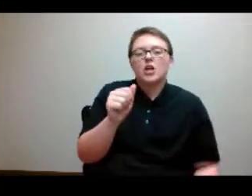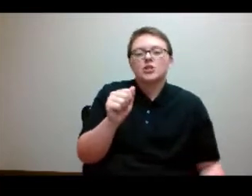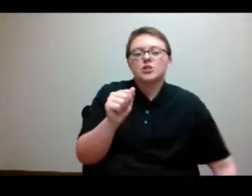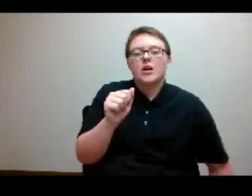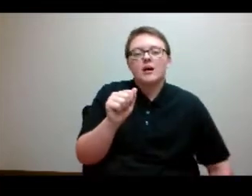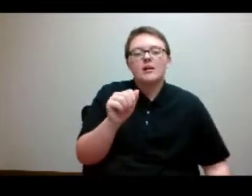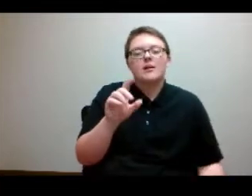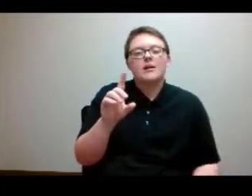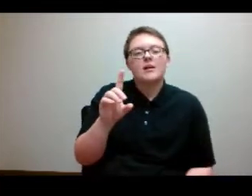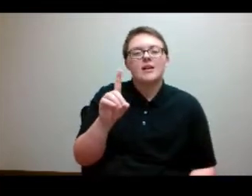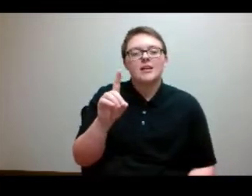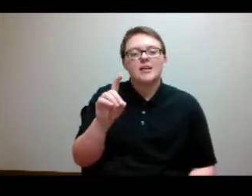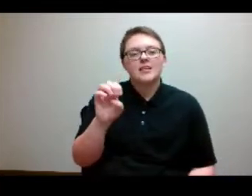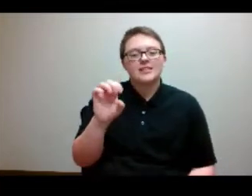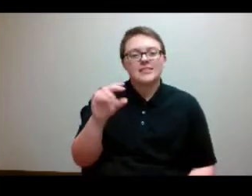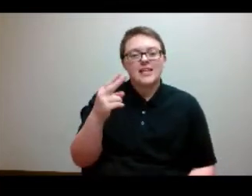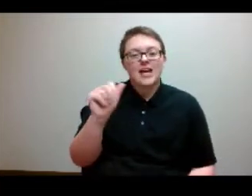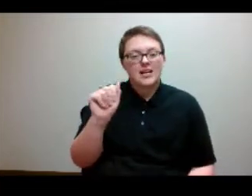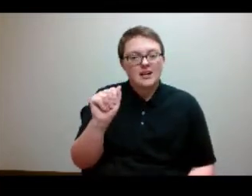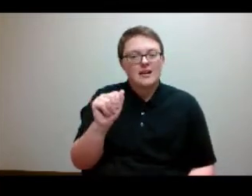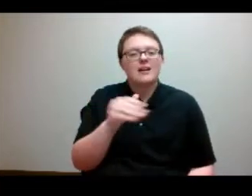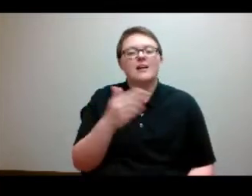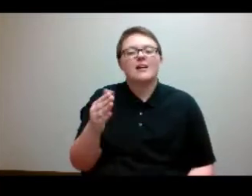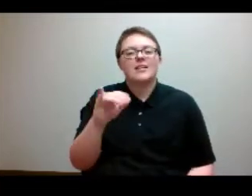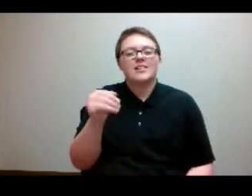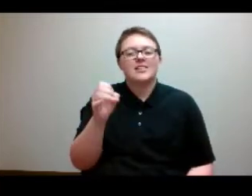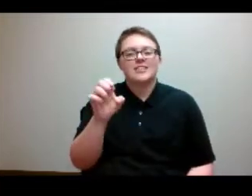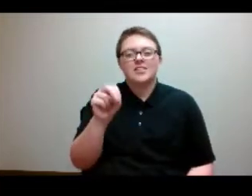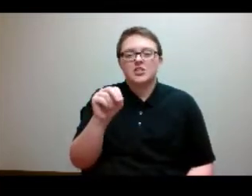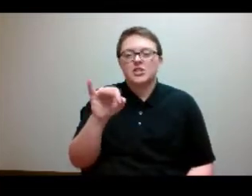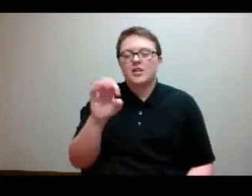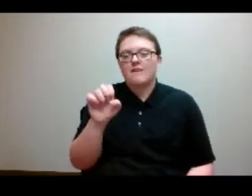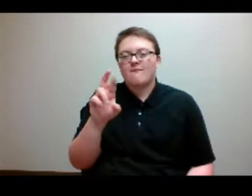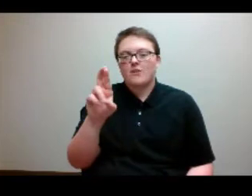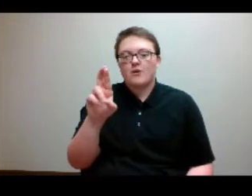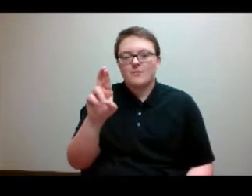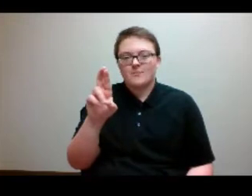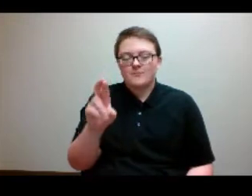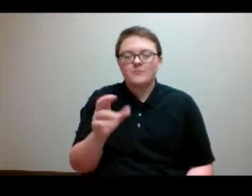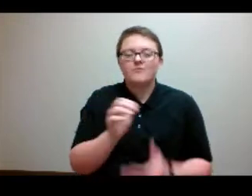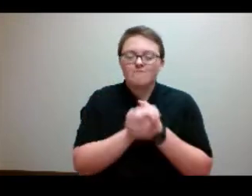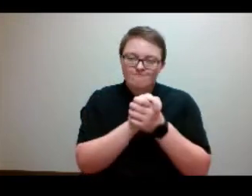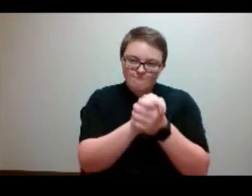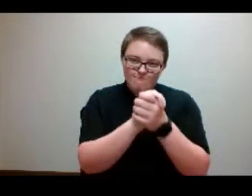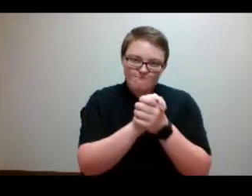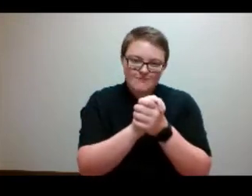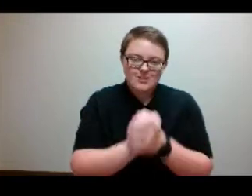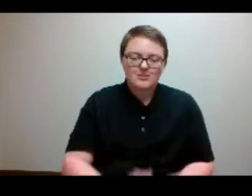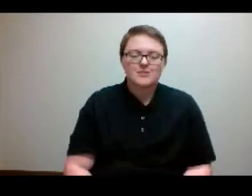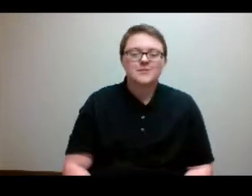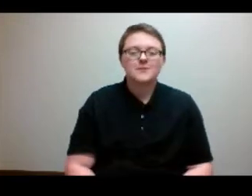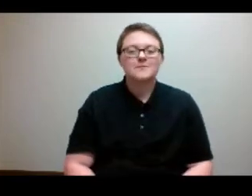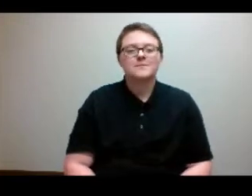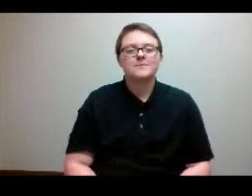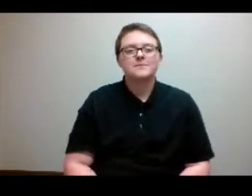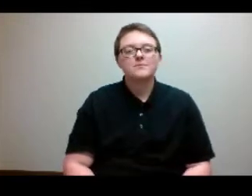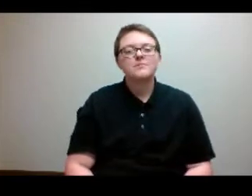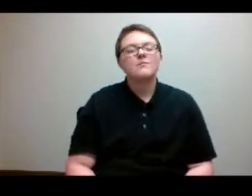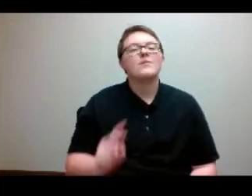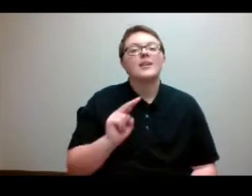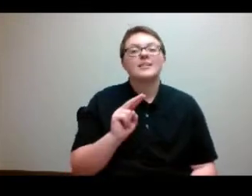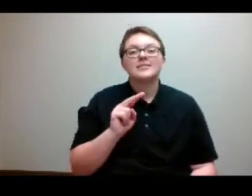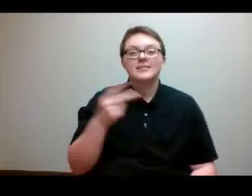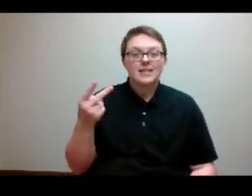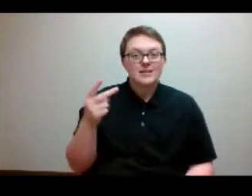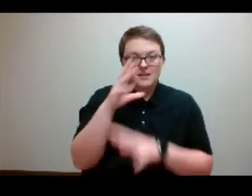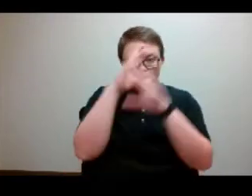Metcha Cullen, and Jennifer Solomon. Congratulations. The recipient of our second